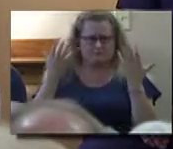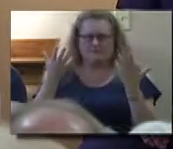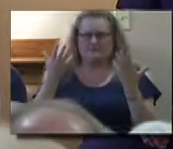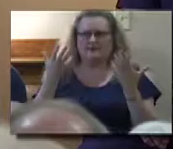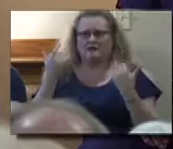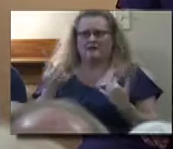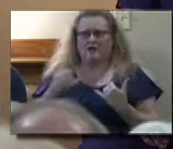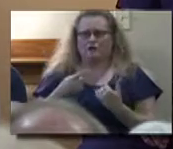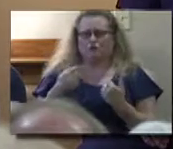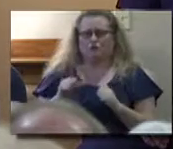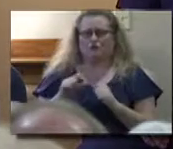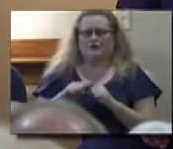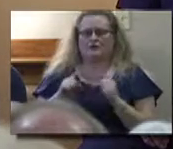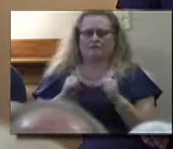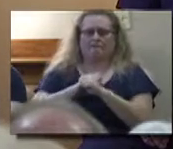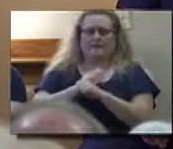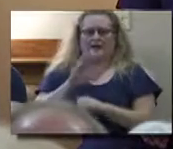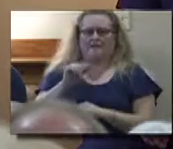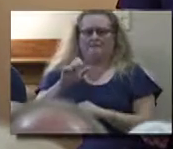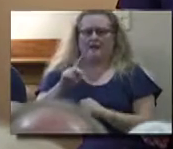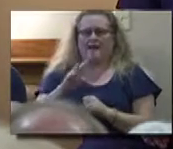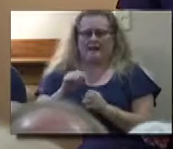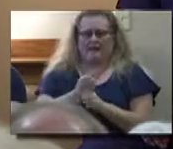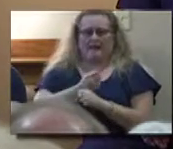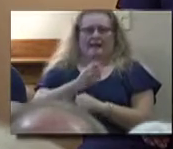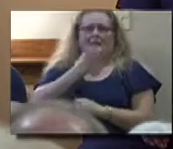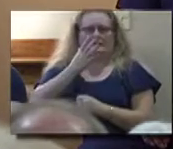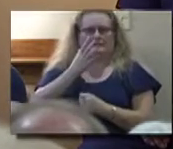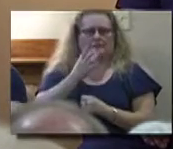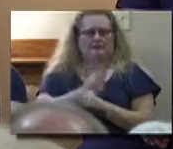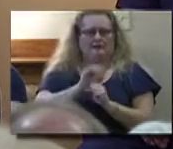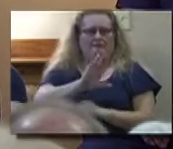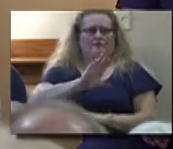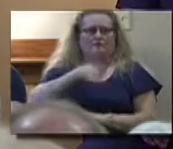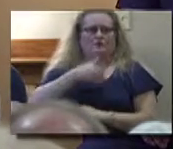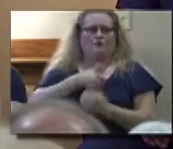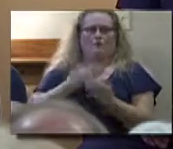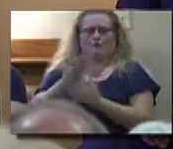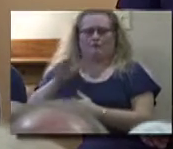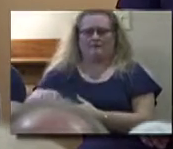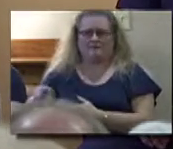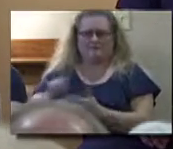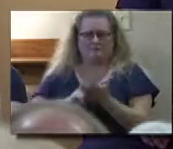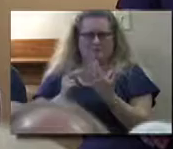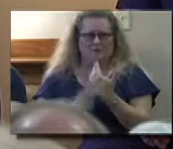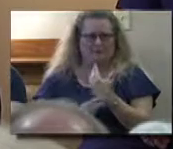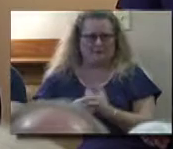And now she was trying to fight back and gain something through the program.